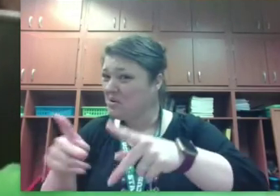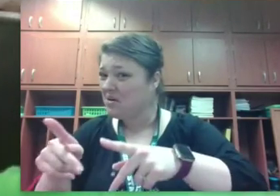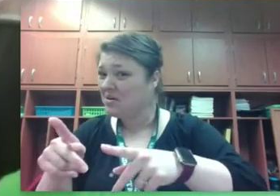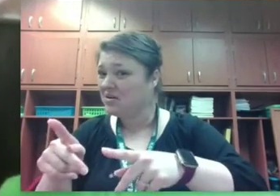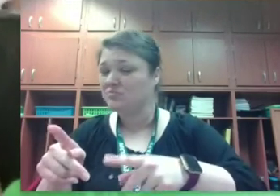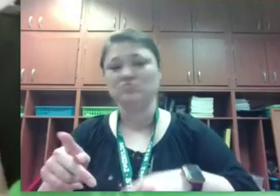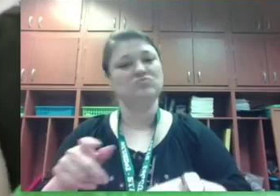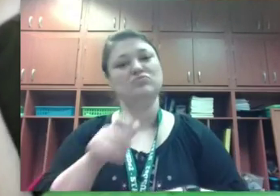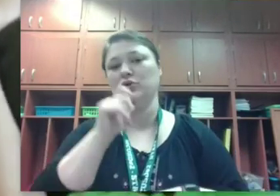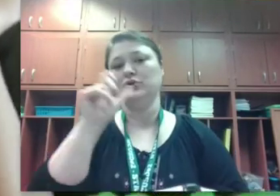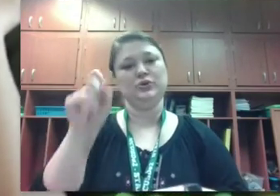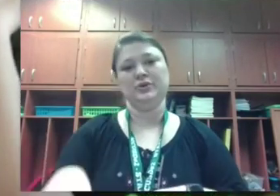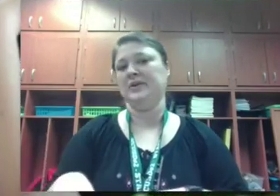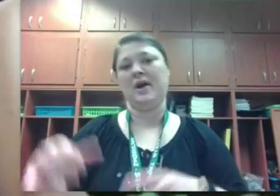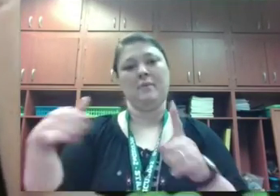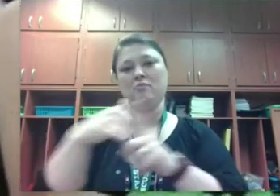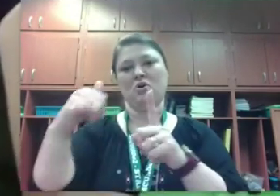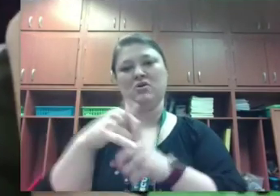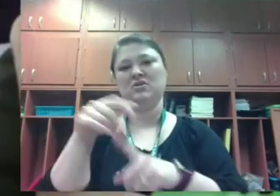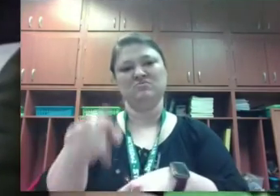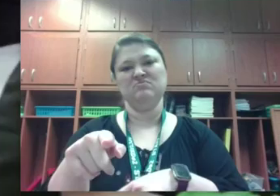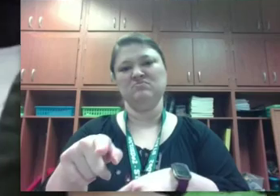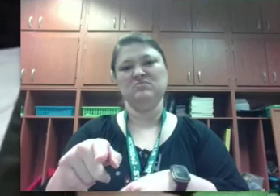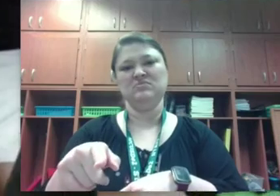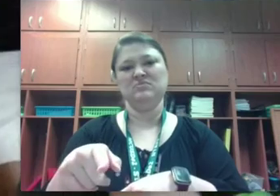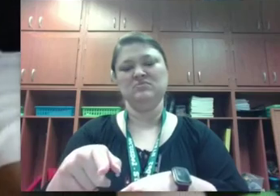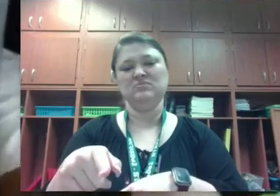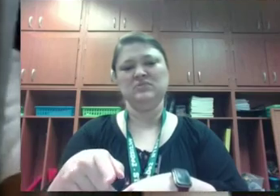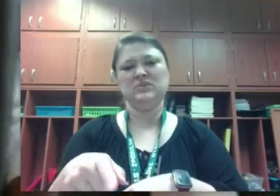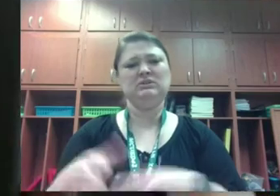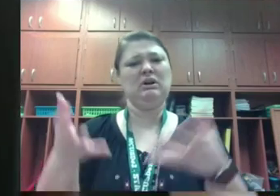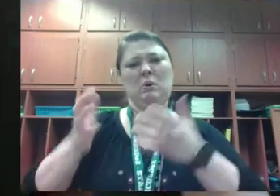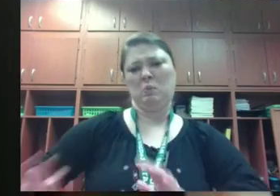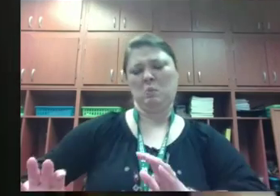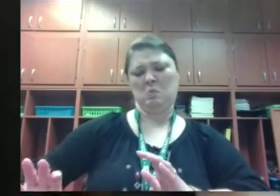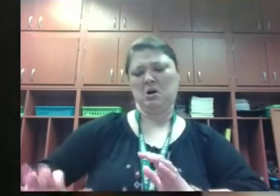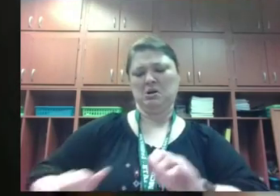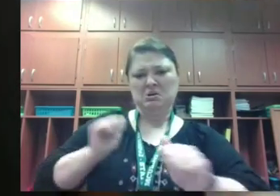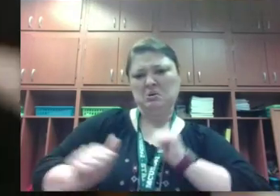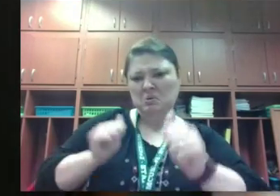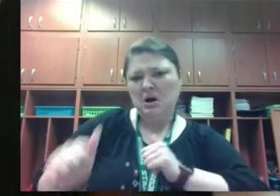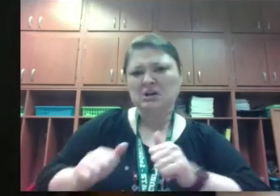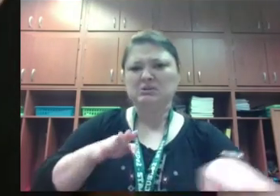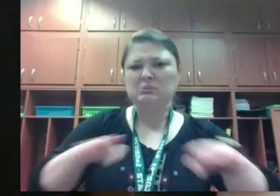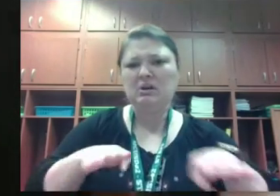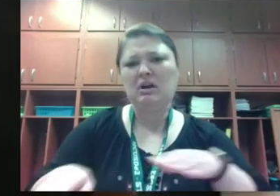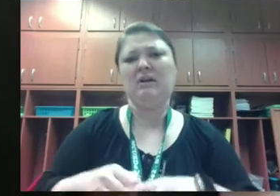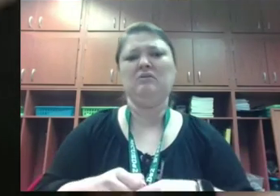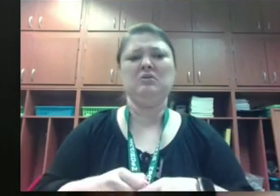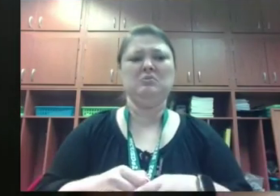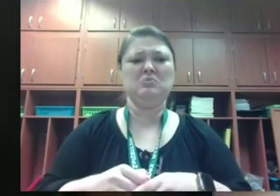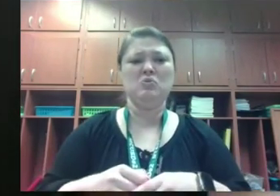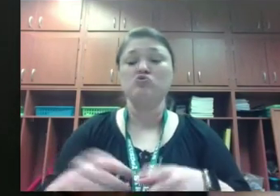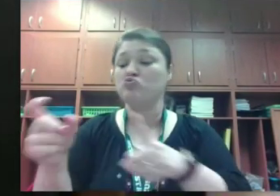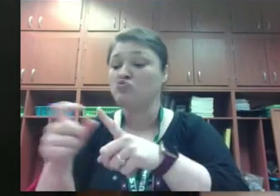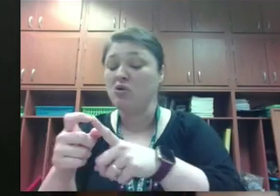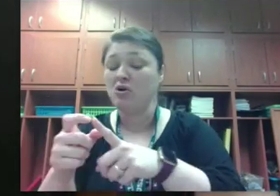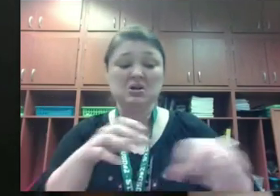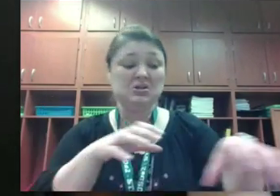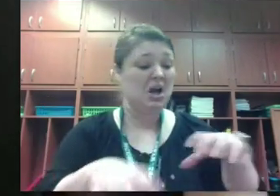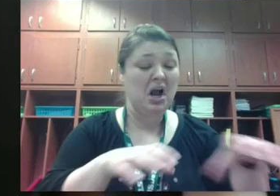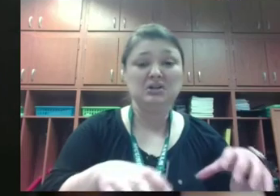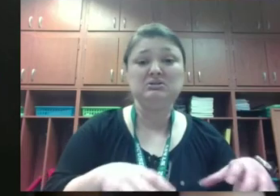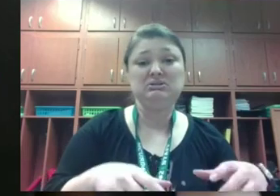it's unwanted, aggressive behavior that can be words or actions, and it makes someone feel